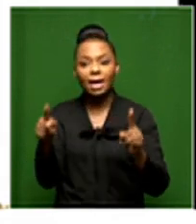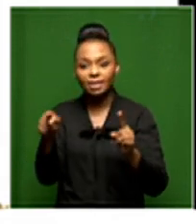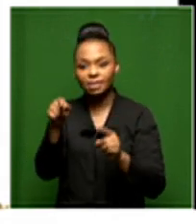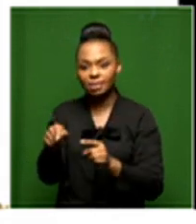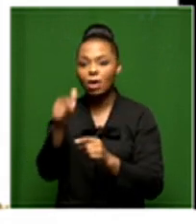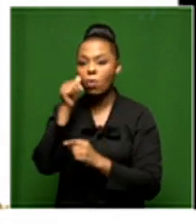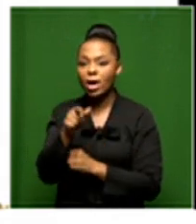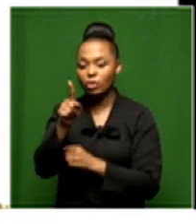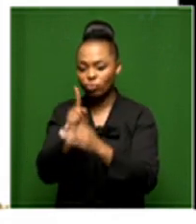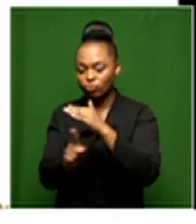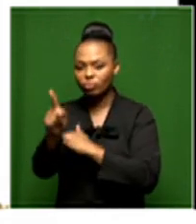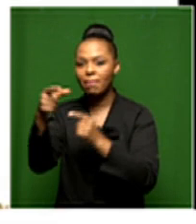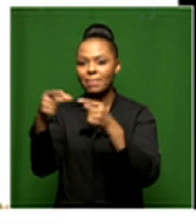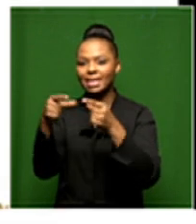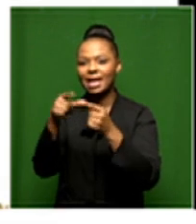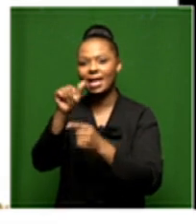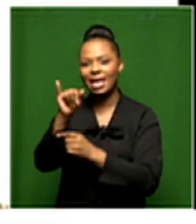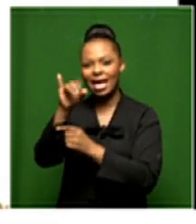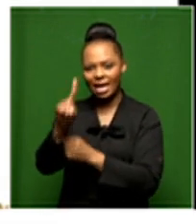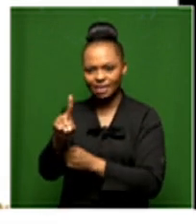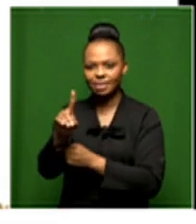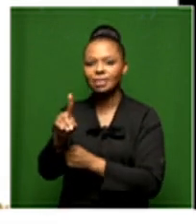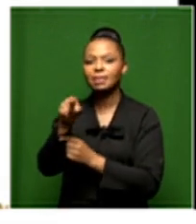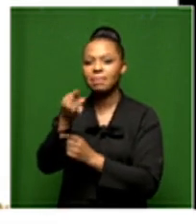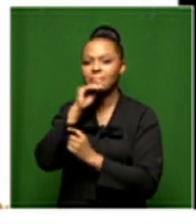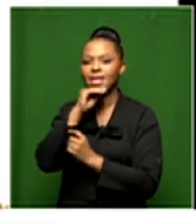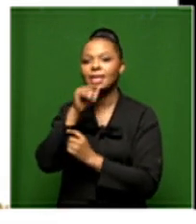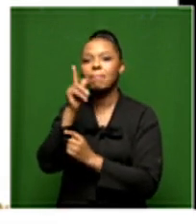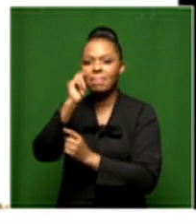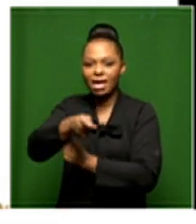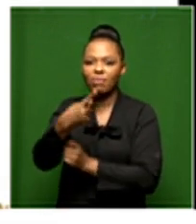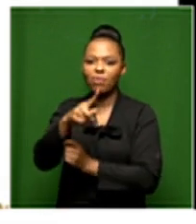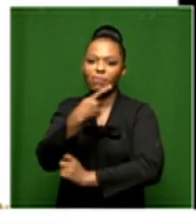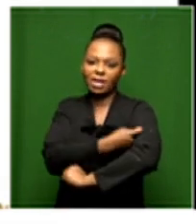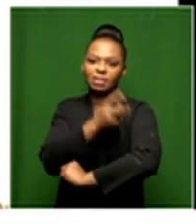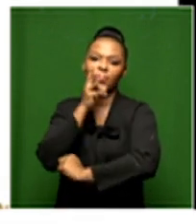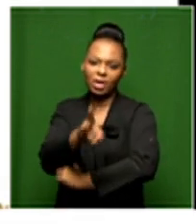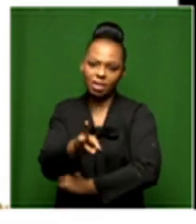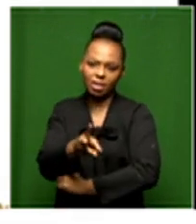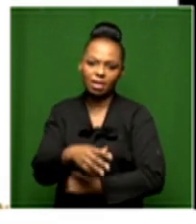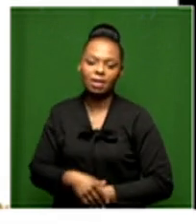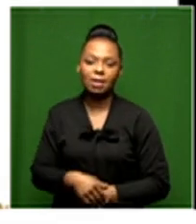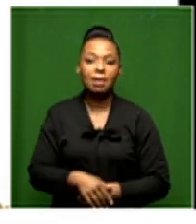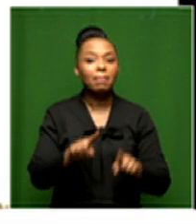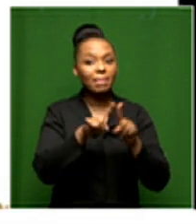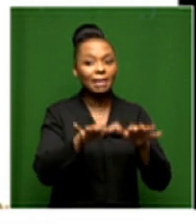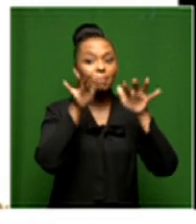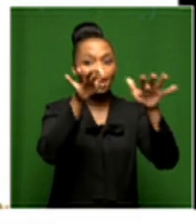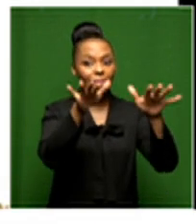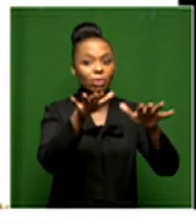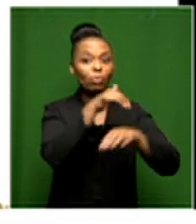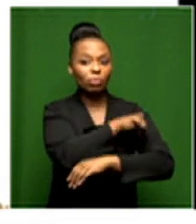it's a prescribed minimum benefit, which means that the medical aid will be paying for your vaccine. In the public sector side, as you